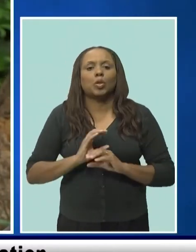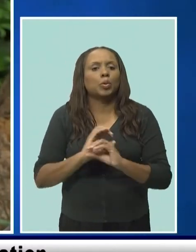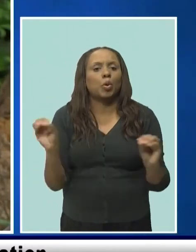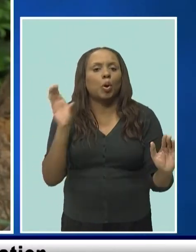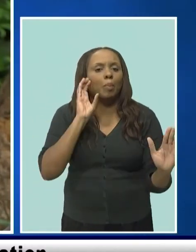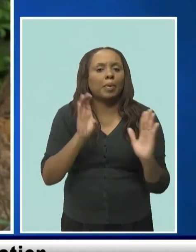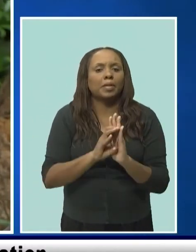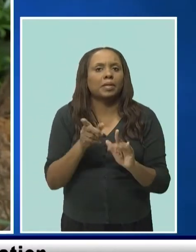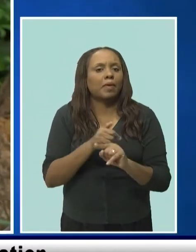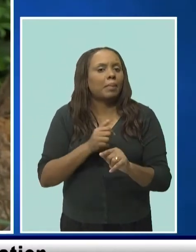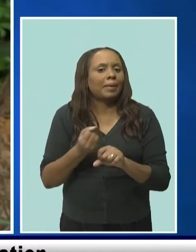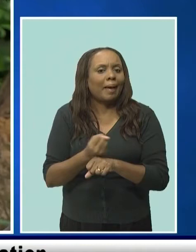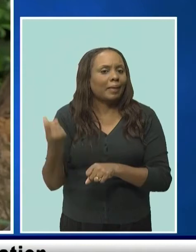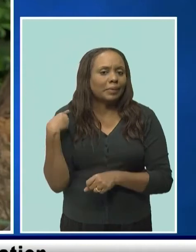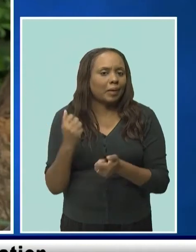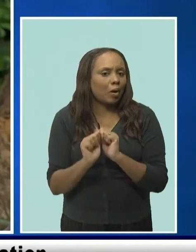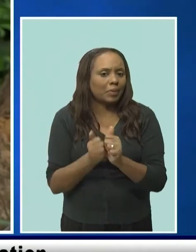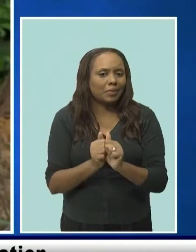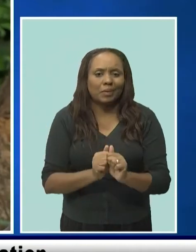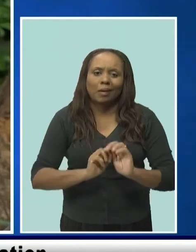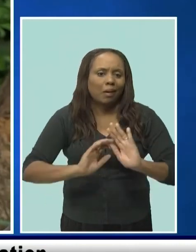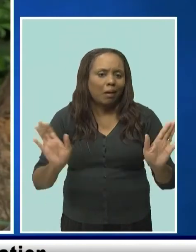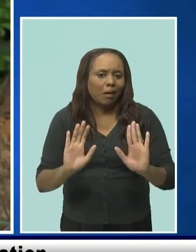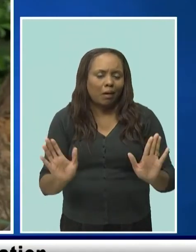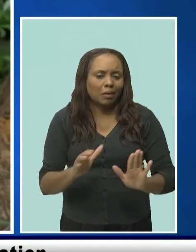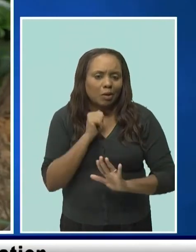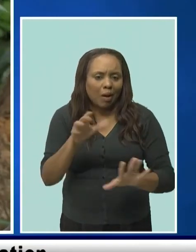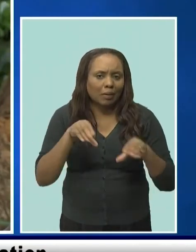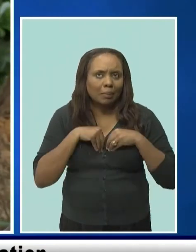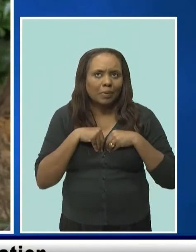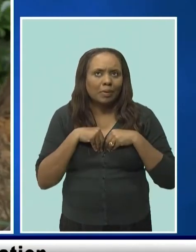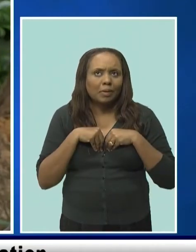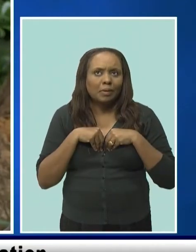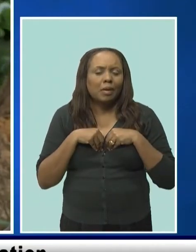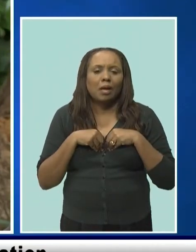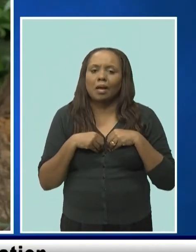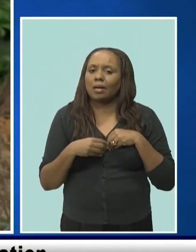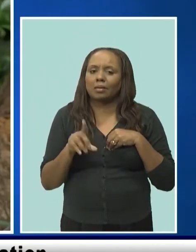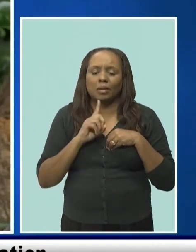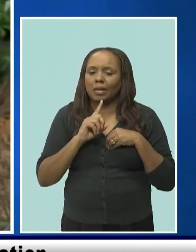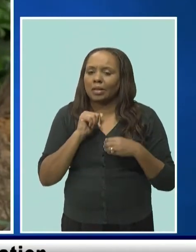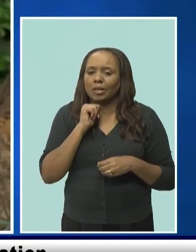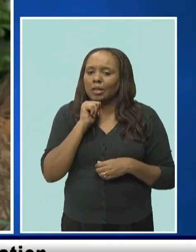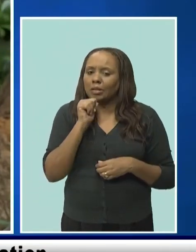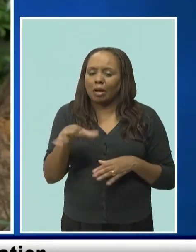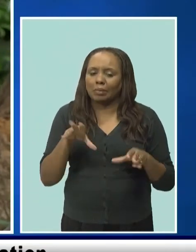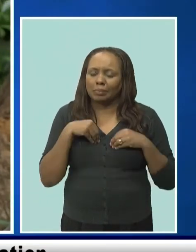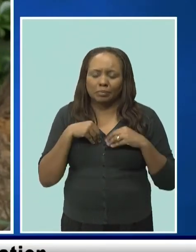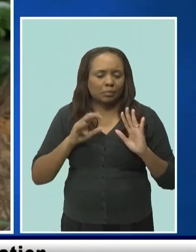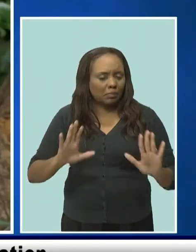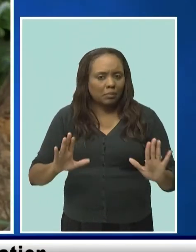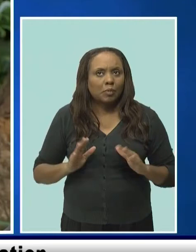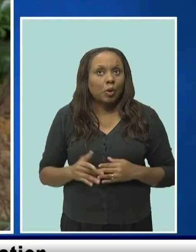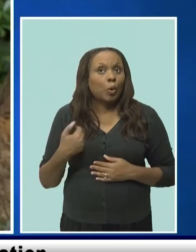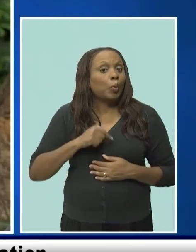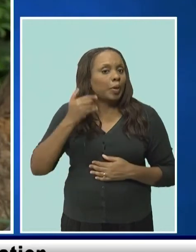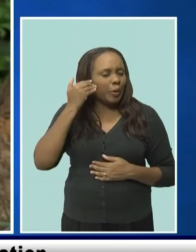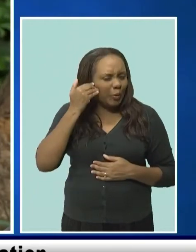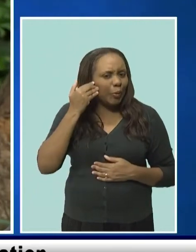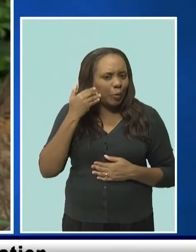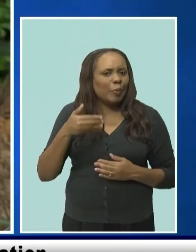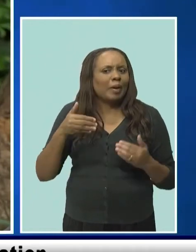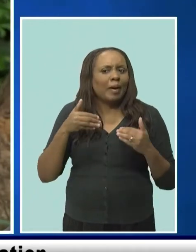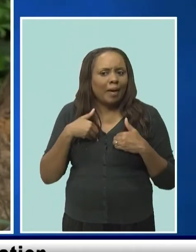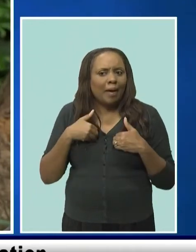year's competition will be accepted. That will be an automatic disqualification. And we know because we have those